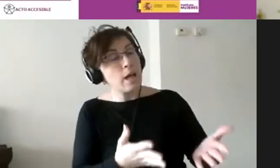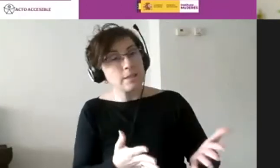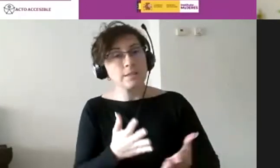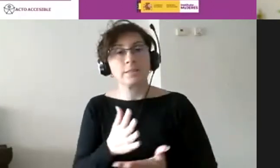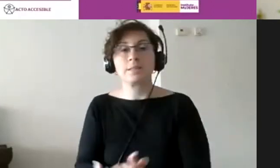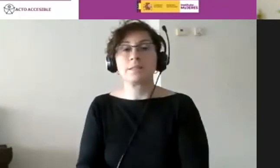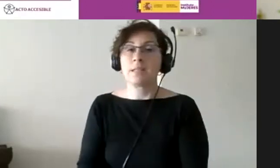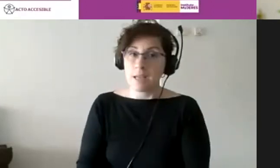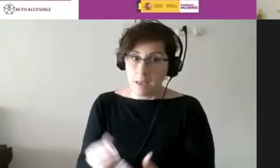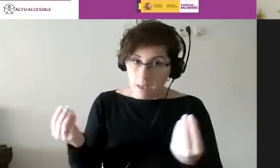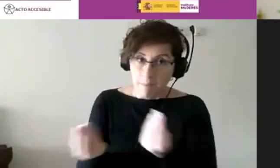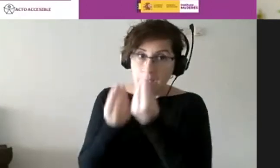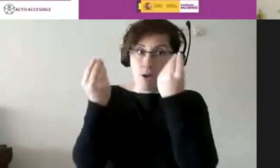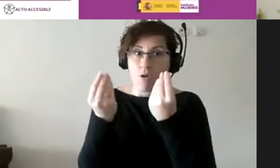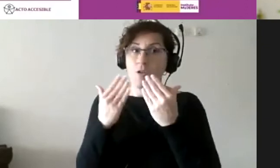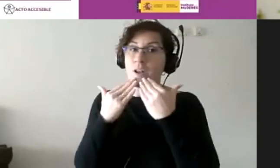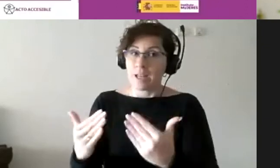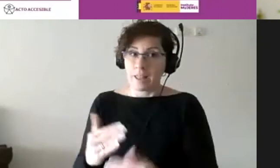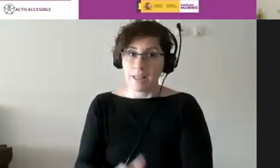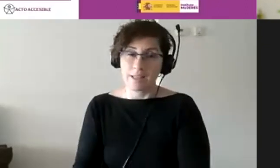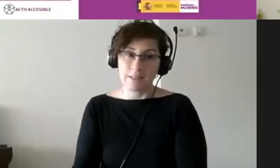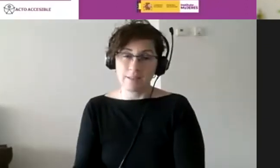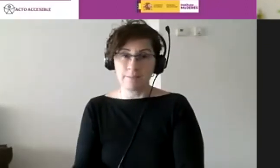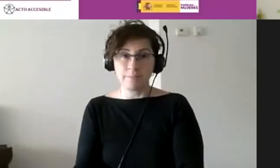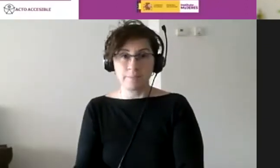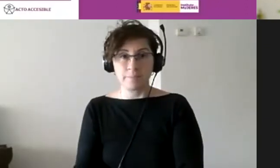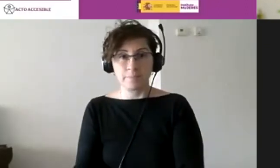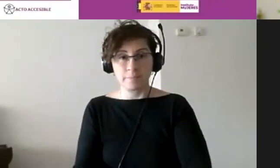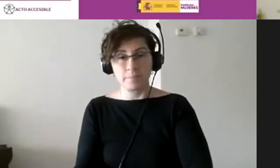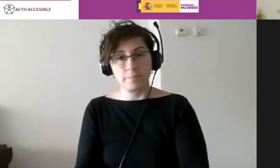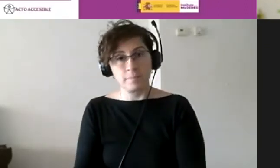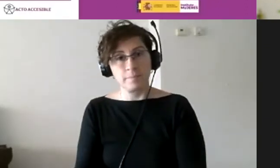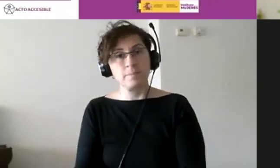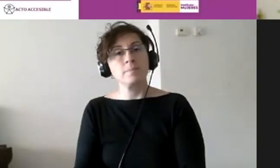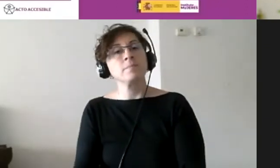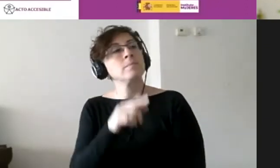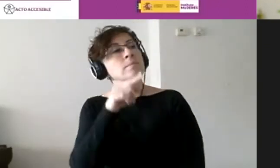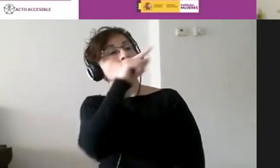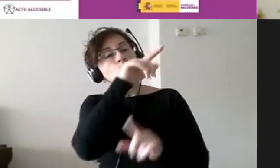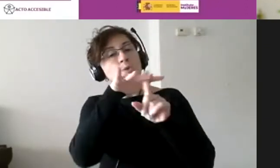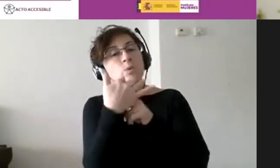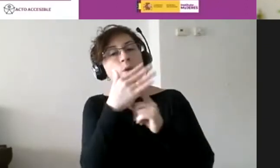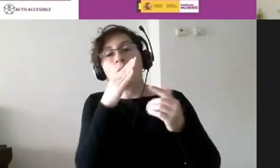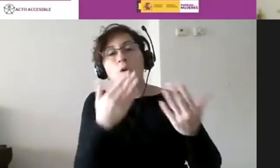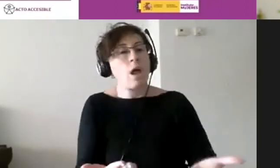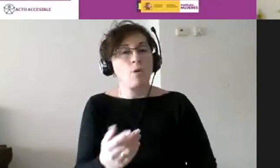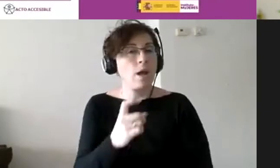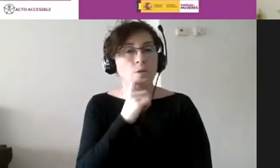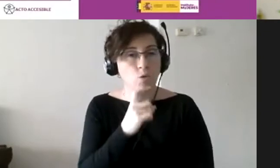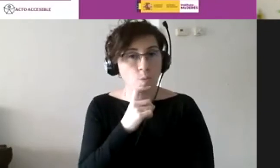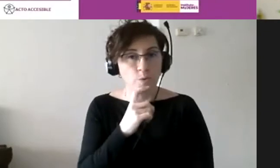much. How is the situation that you are living now? Yes, when war is